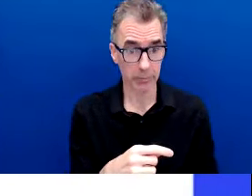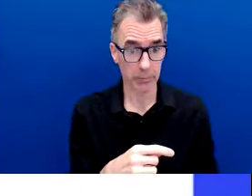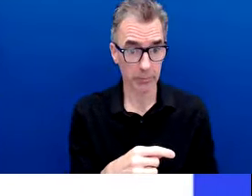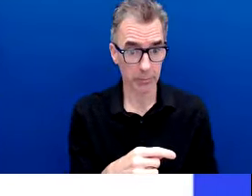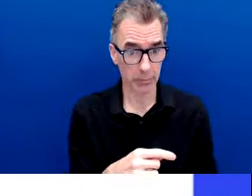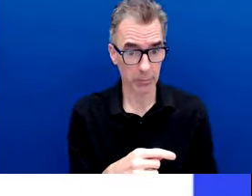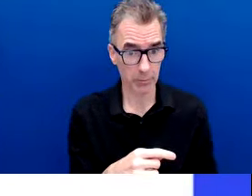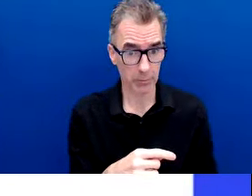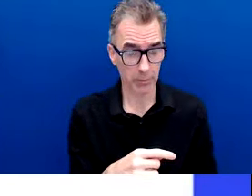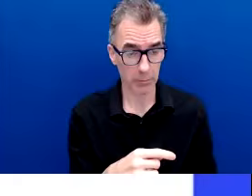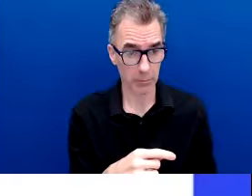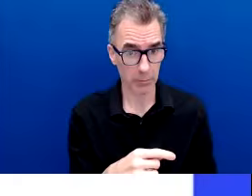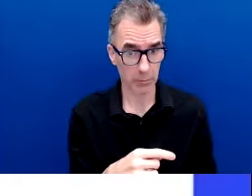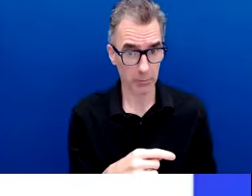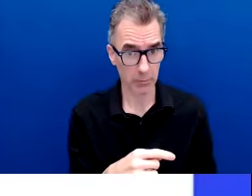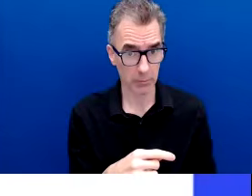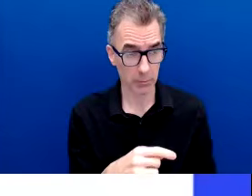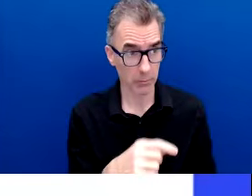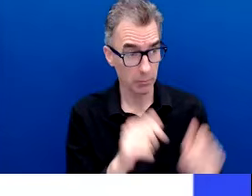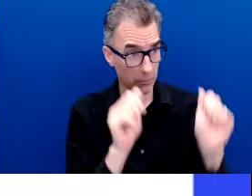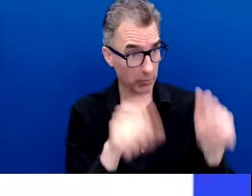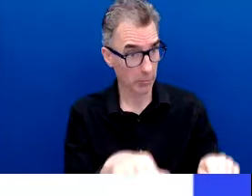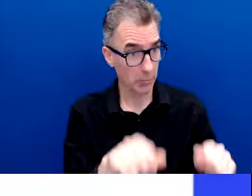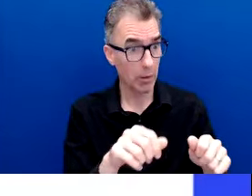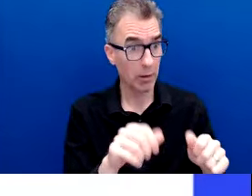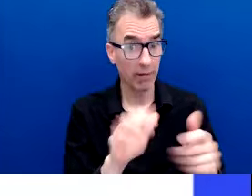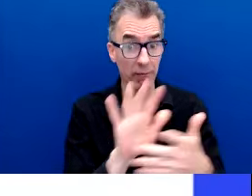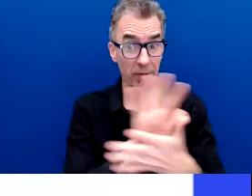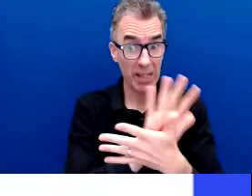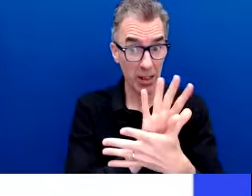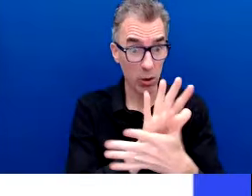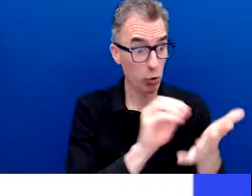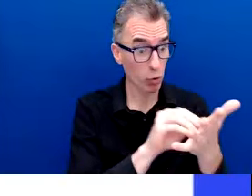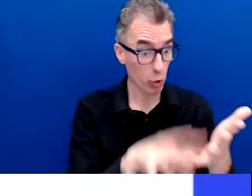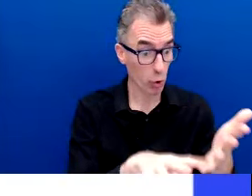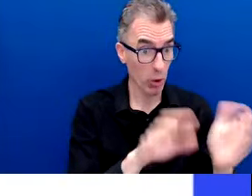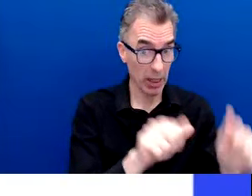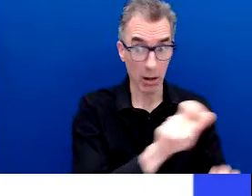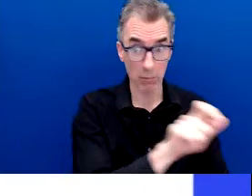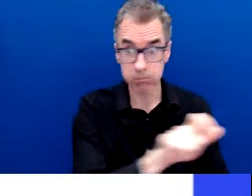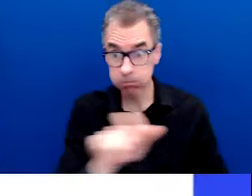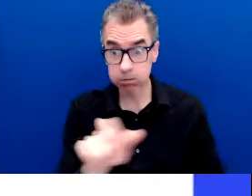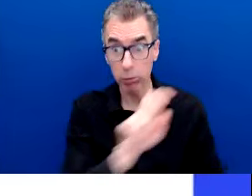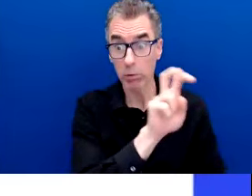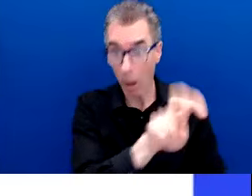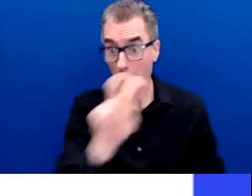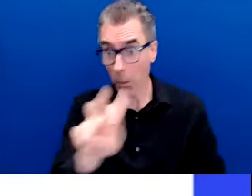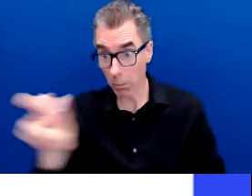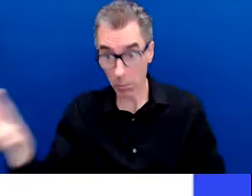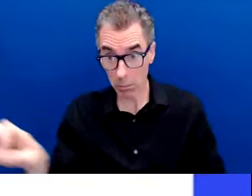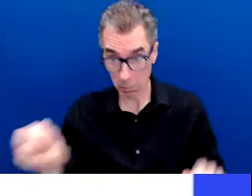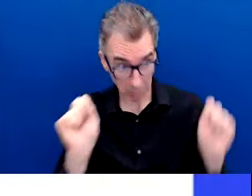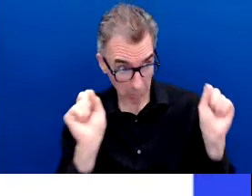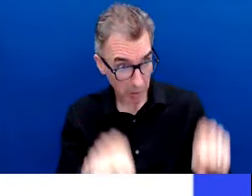way, can the students like fast forward this video to get to that question or whatever you're going to put in there?